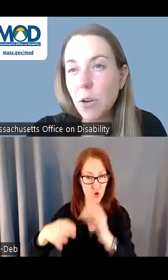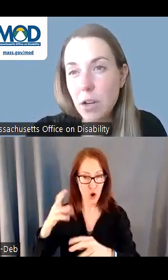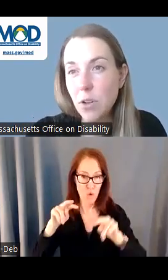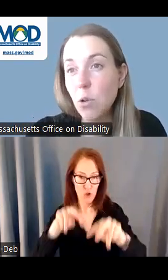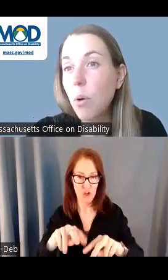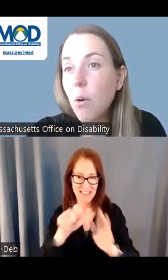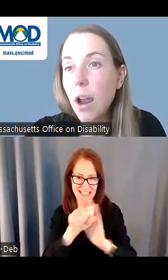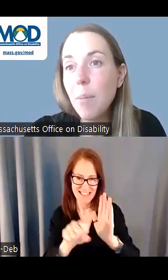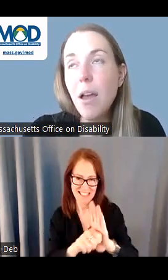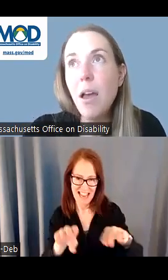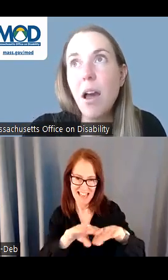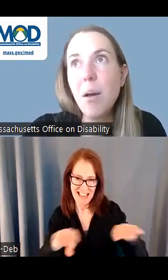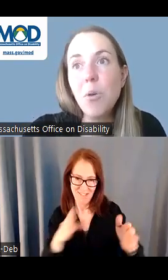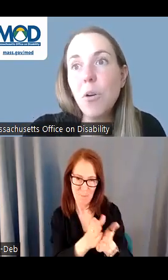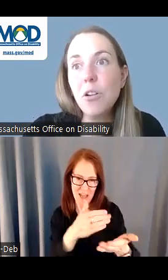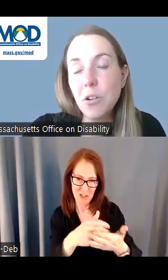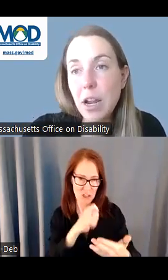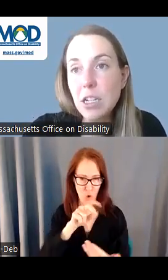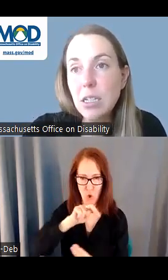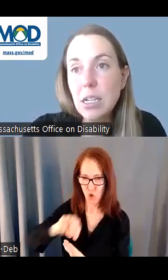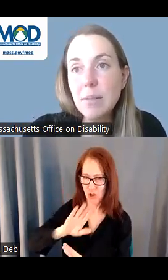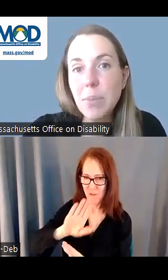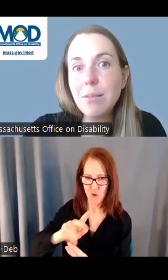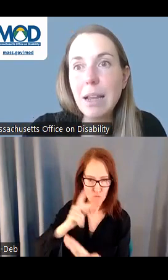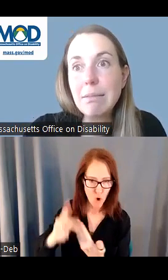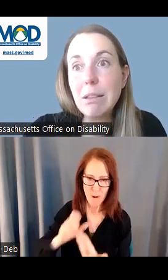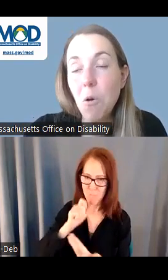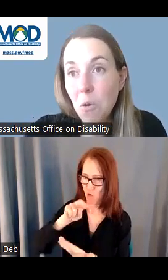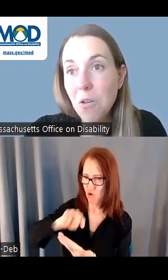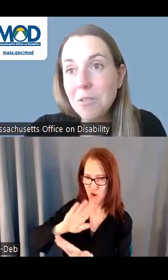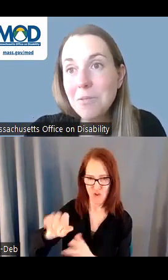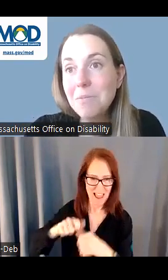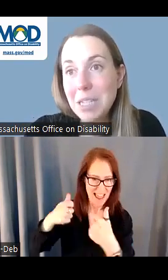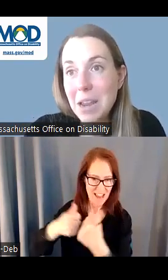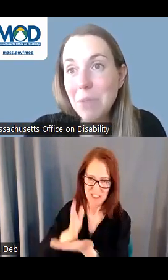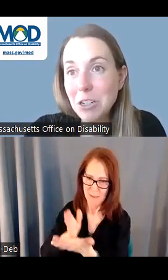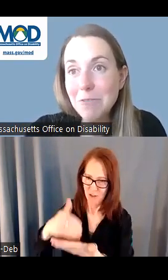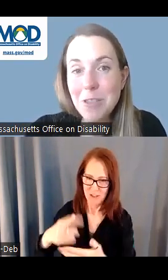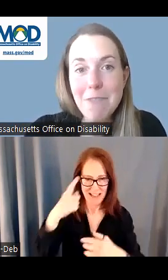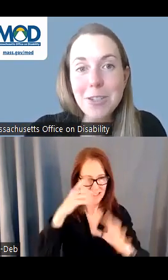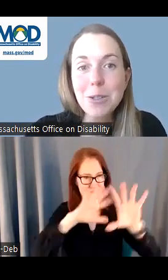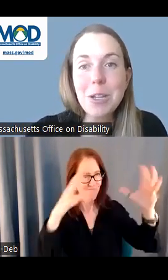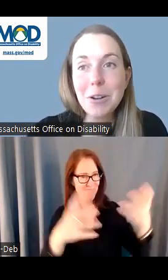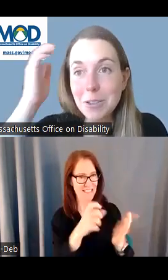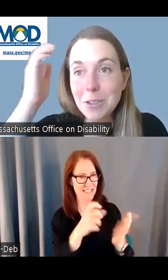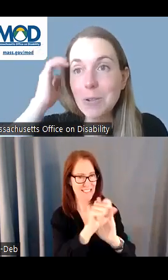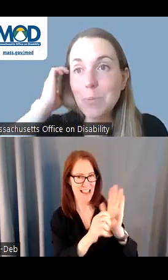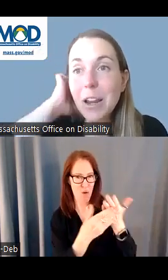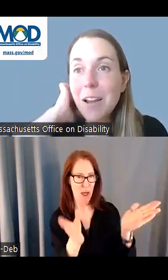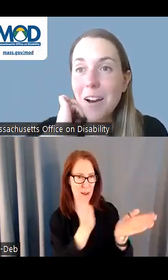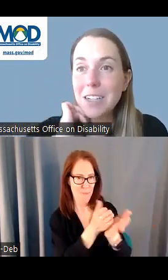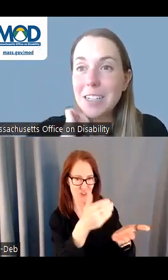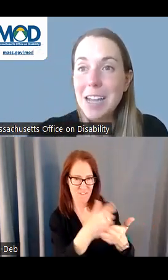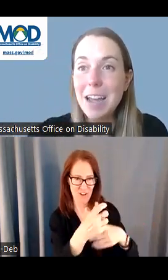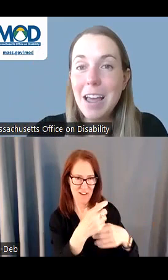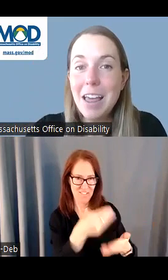budget of your individual program or your agency, but like a whole state budget for that fiscal year. So it's